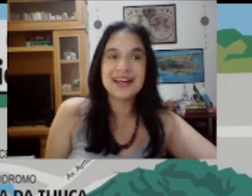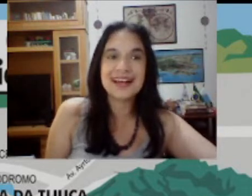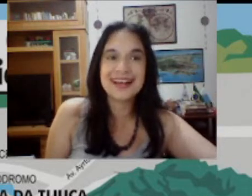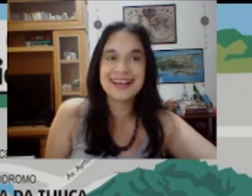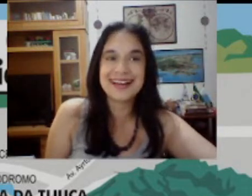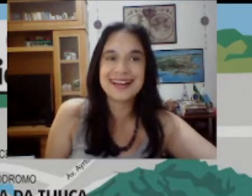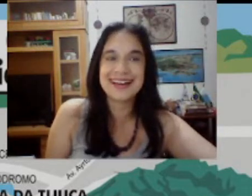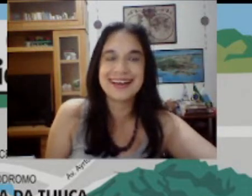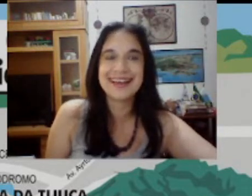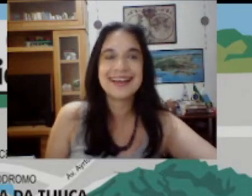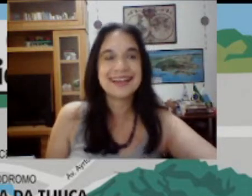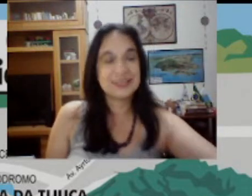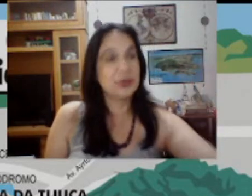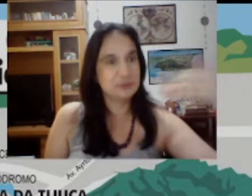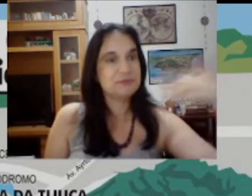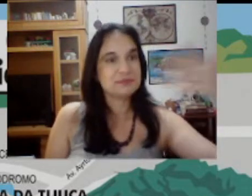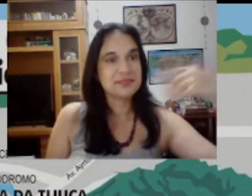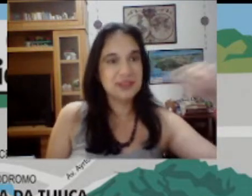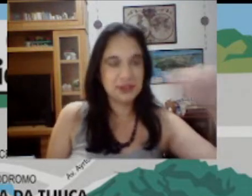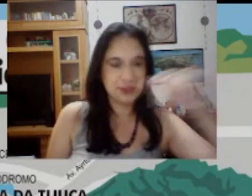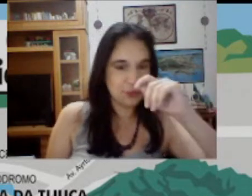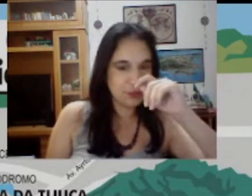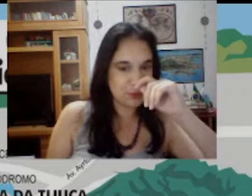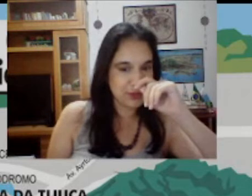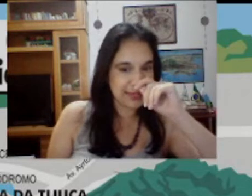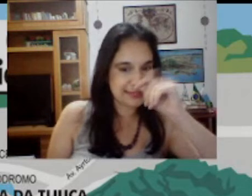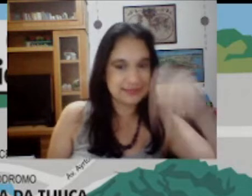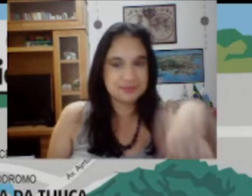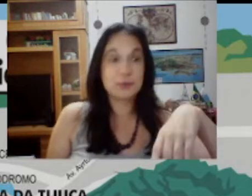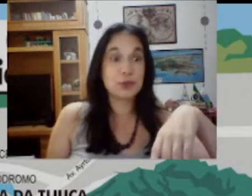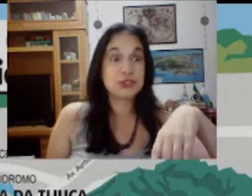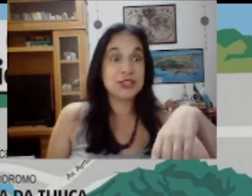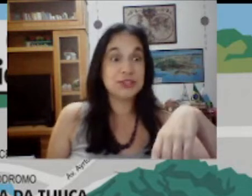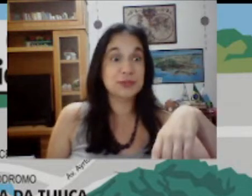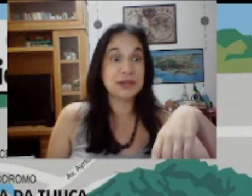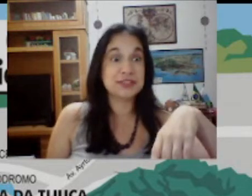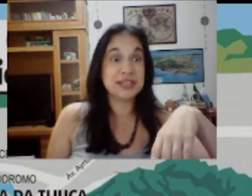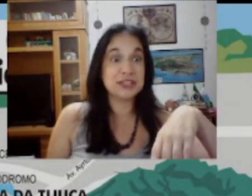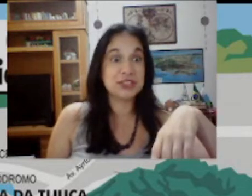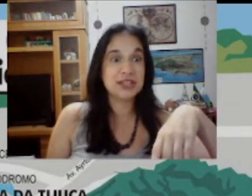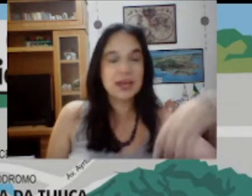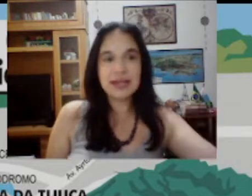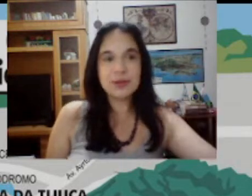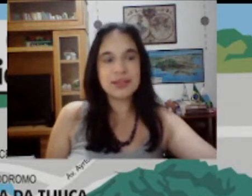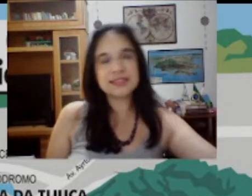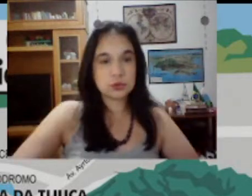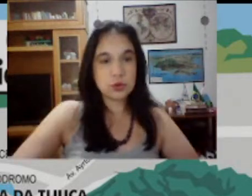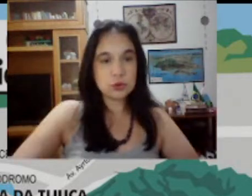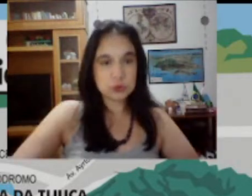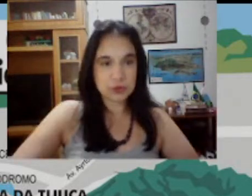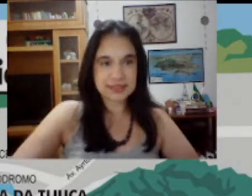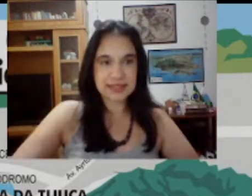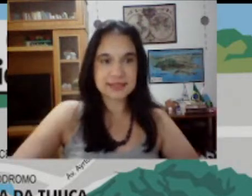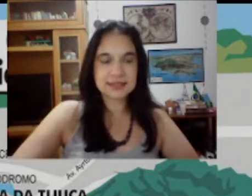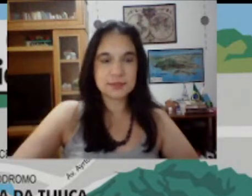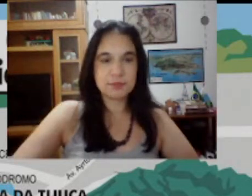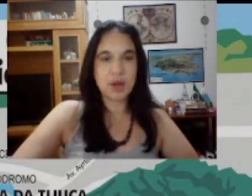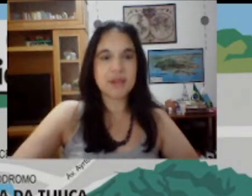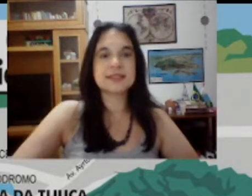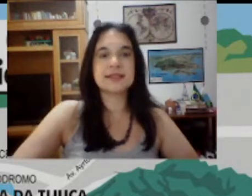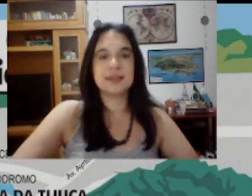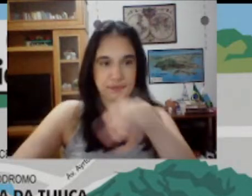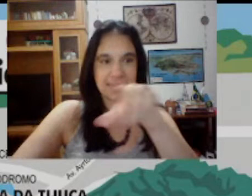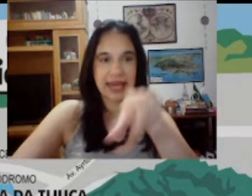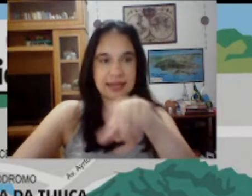well. So there you go. One more lesson in Portuguese pronunciation. But anyways, D.João VI